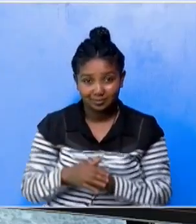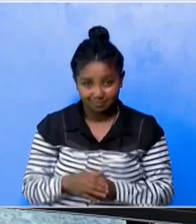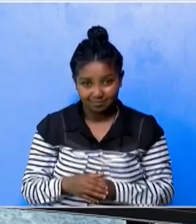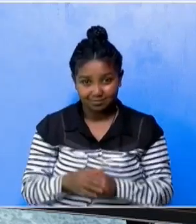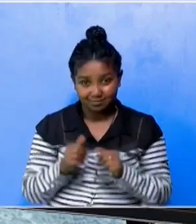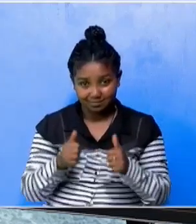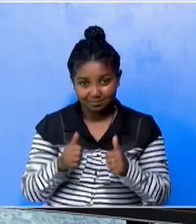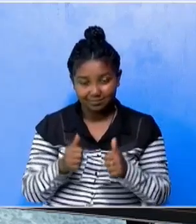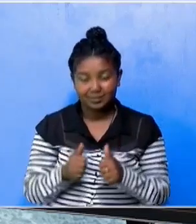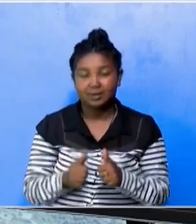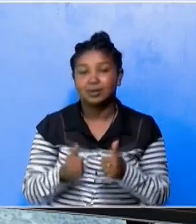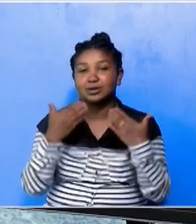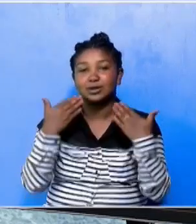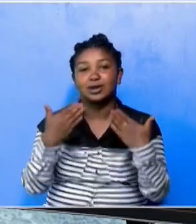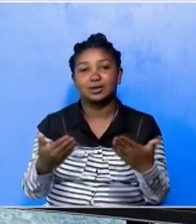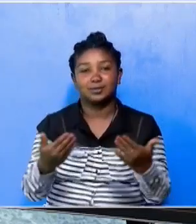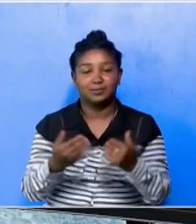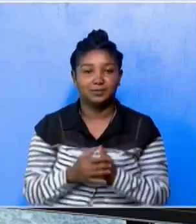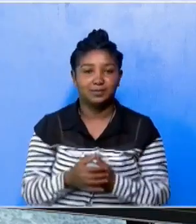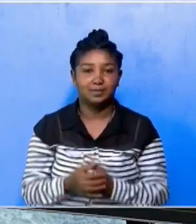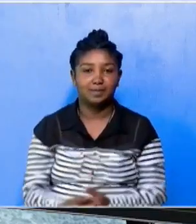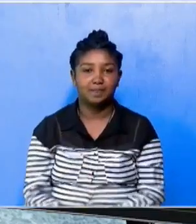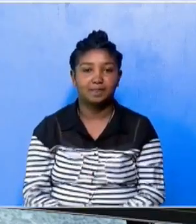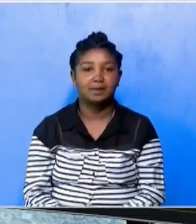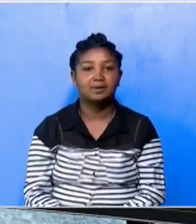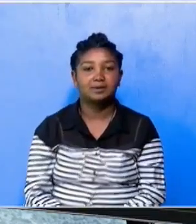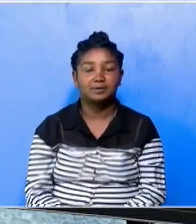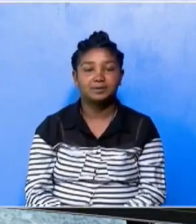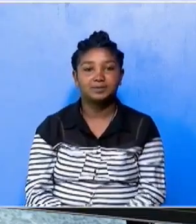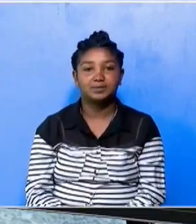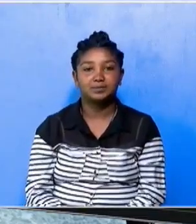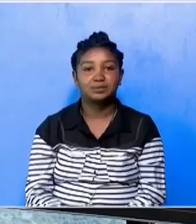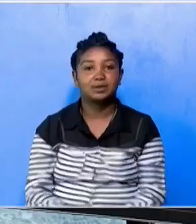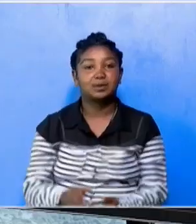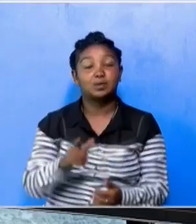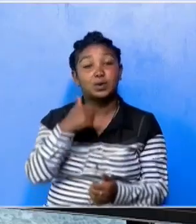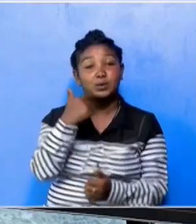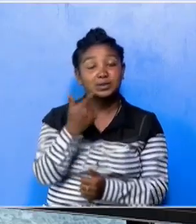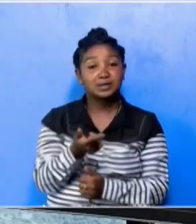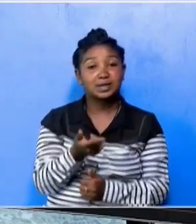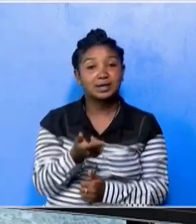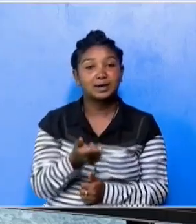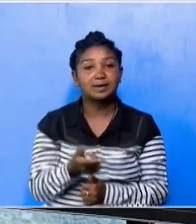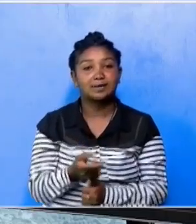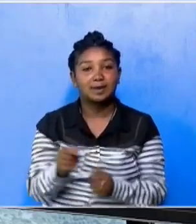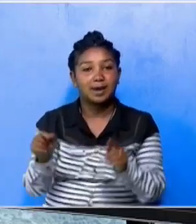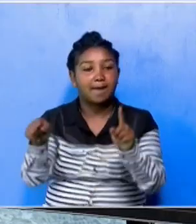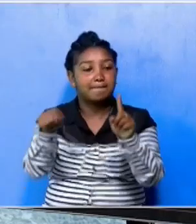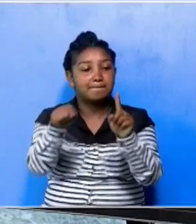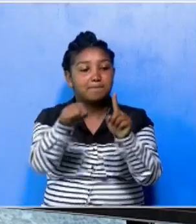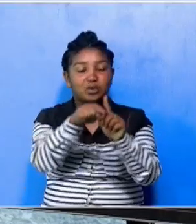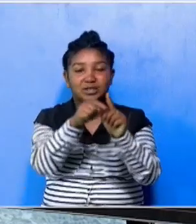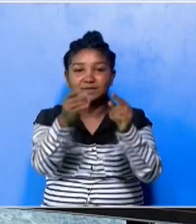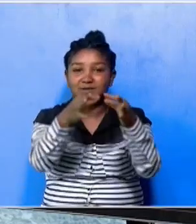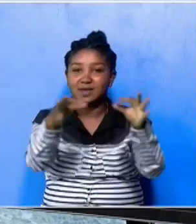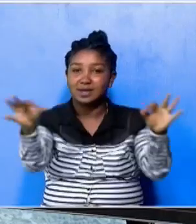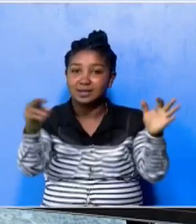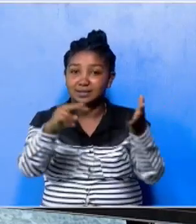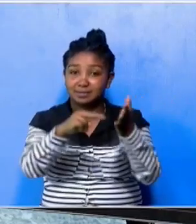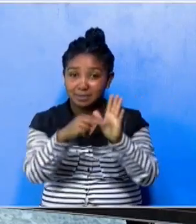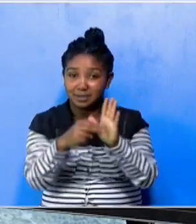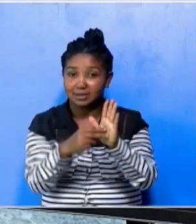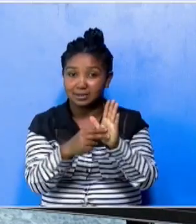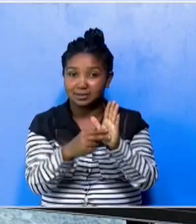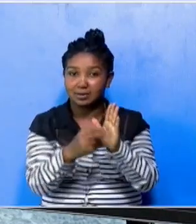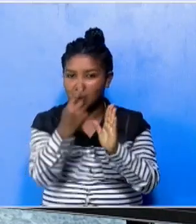it? Thank you very much. Come on here. When we say positive sentence, we will say